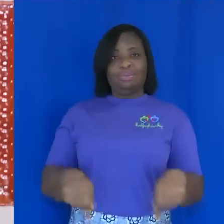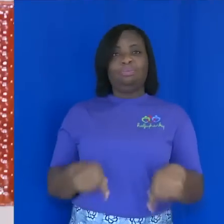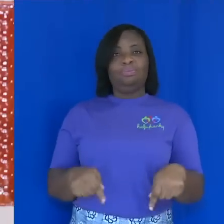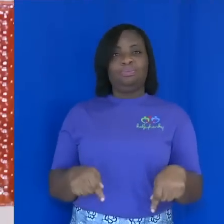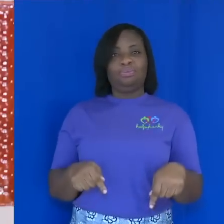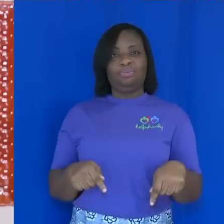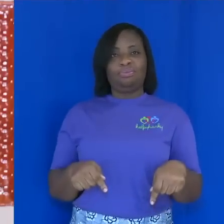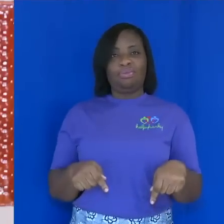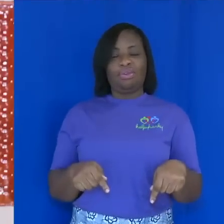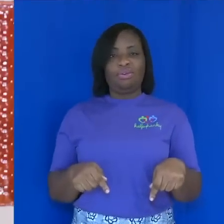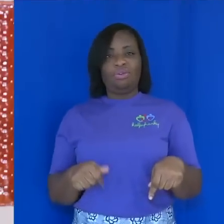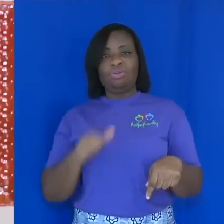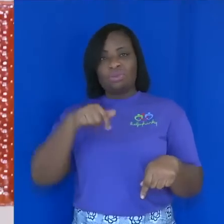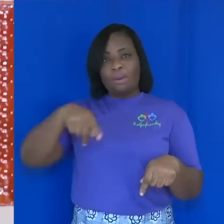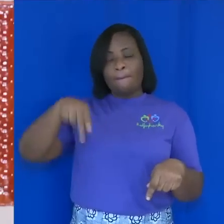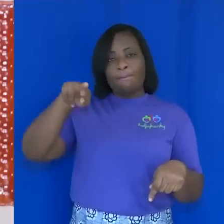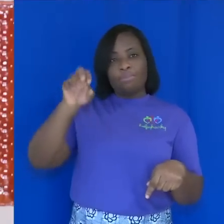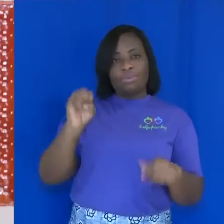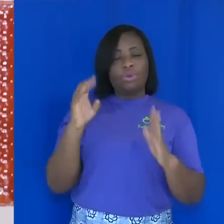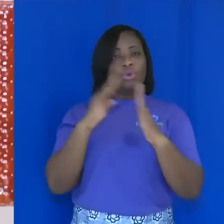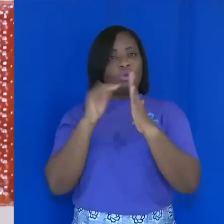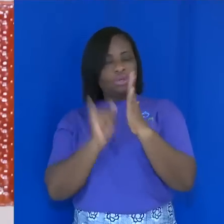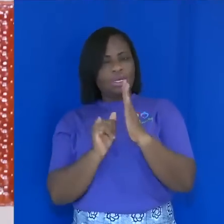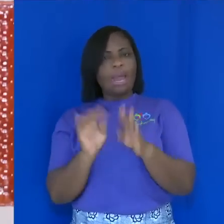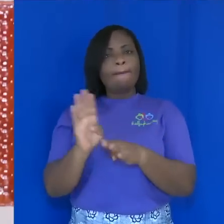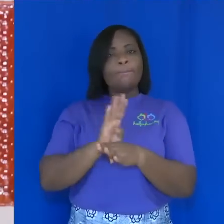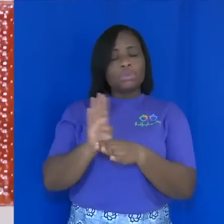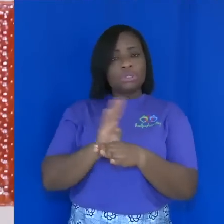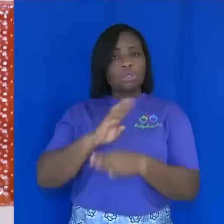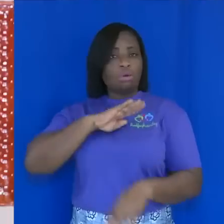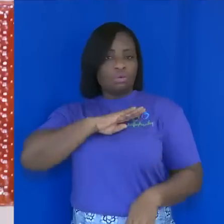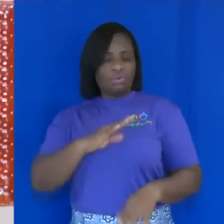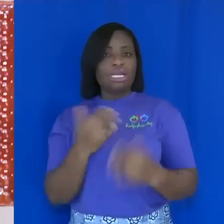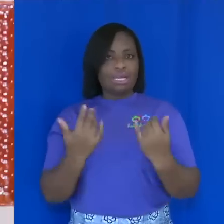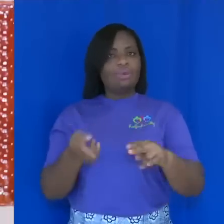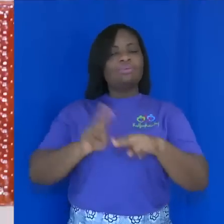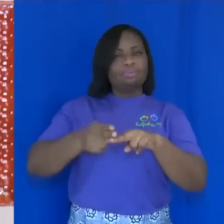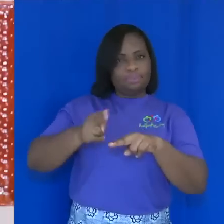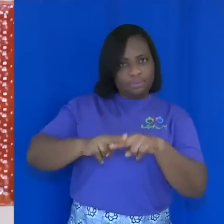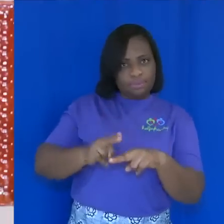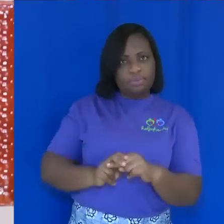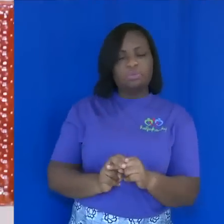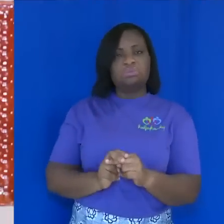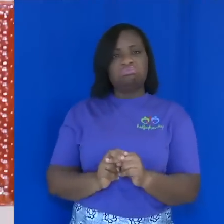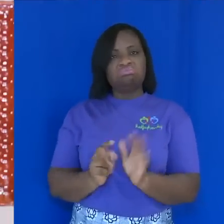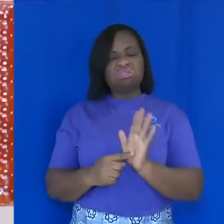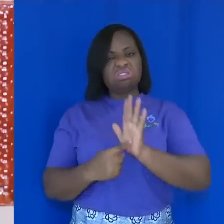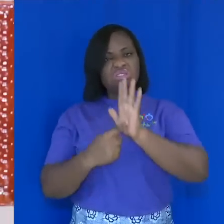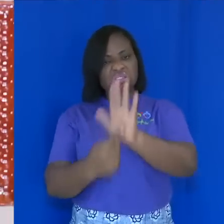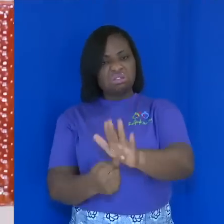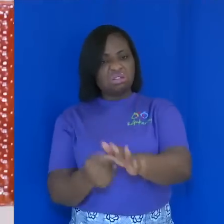above pre-lockdown levels. Business confidence has also increased, reflecting the